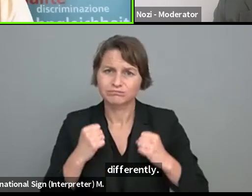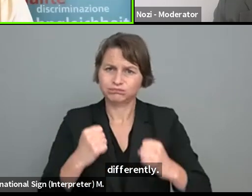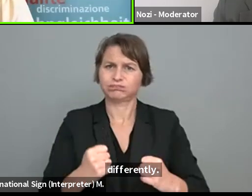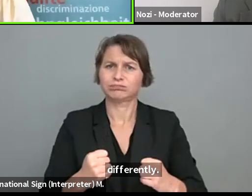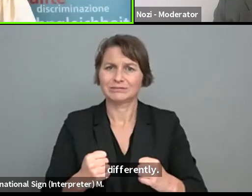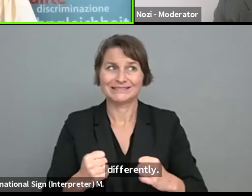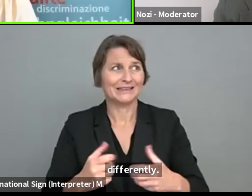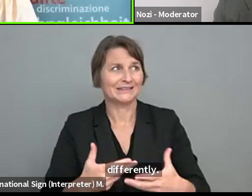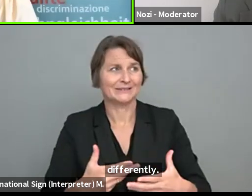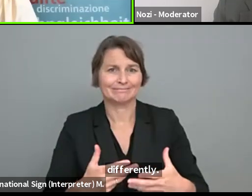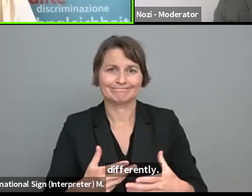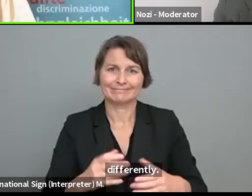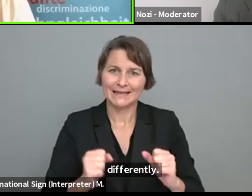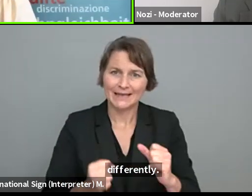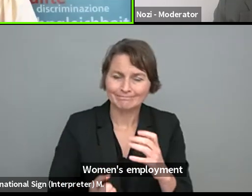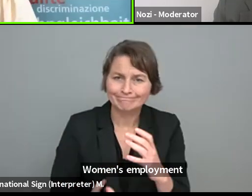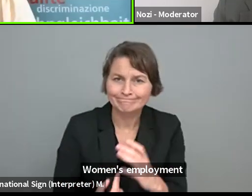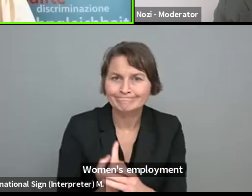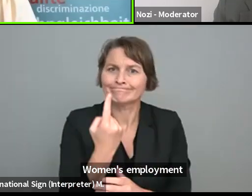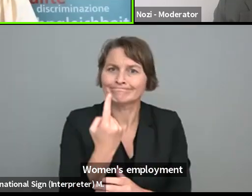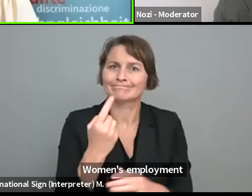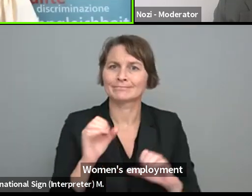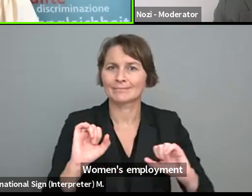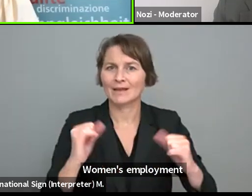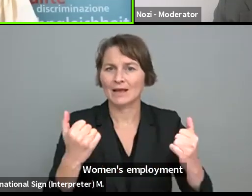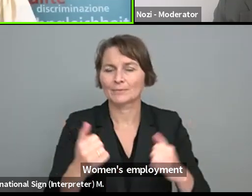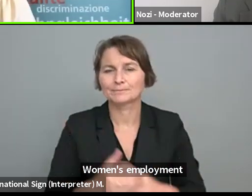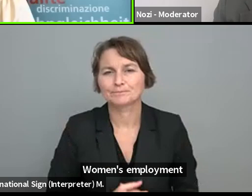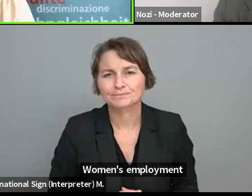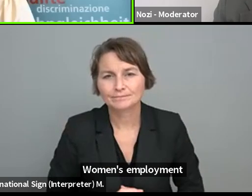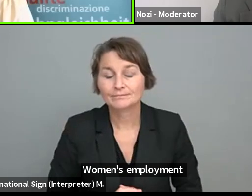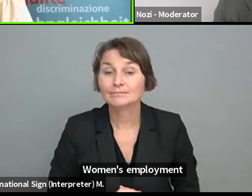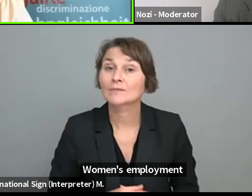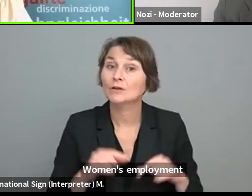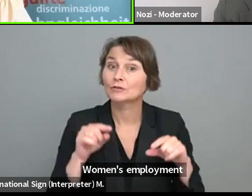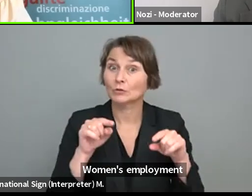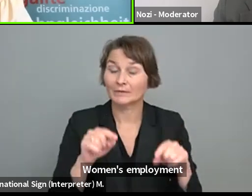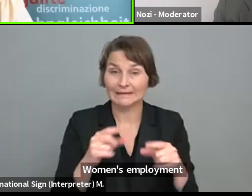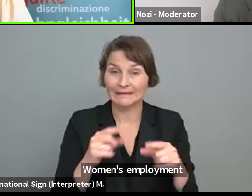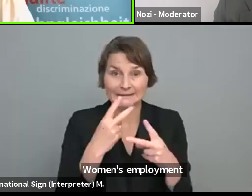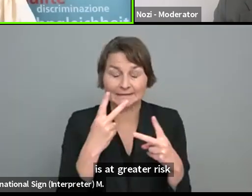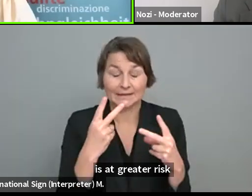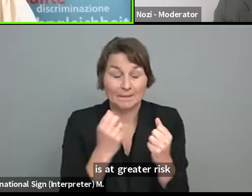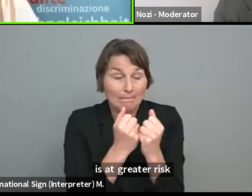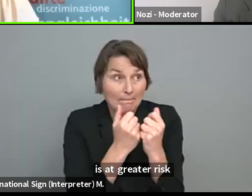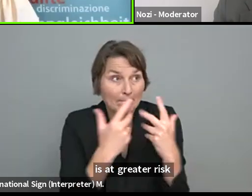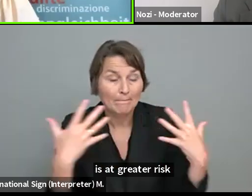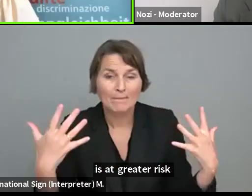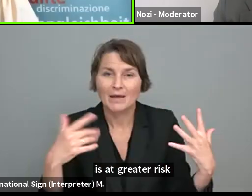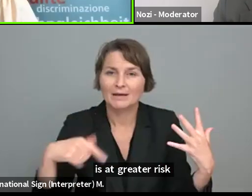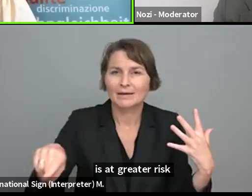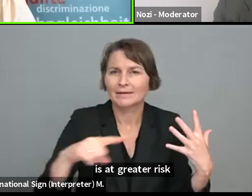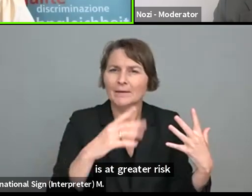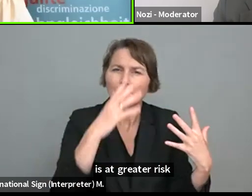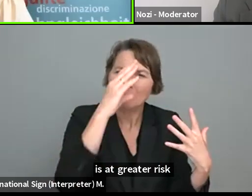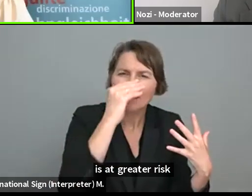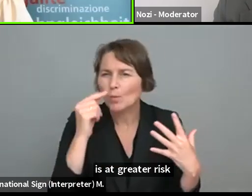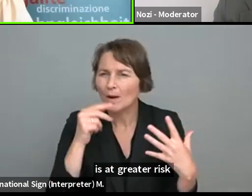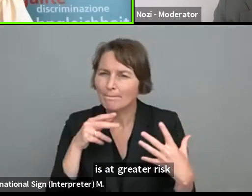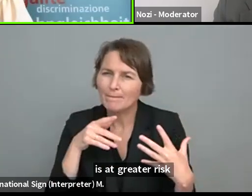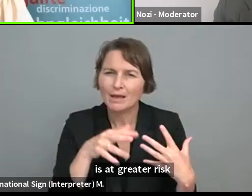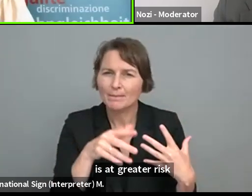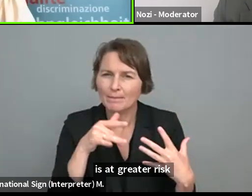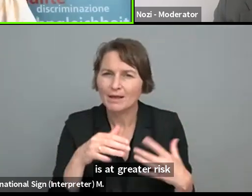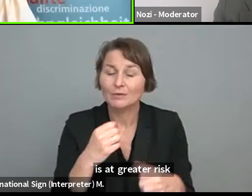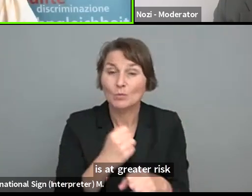the pandemic has brought into sharp focus the value of the work of the millions of women and men in essential occupations, such as